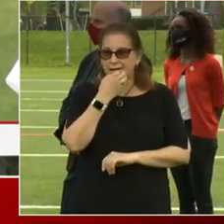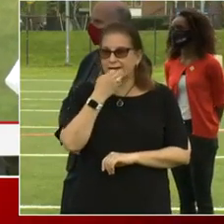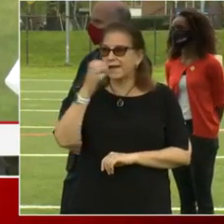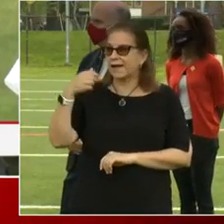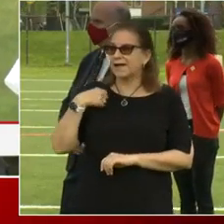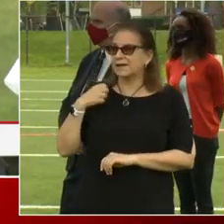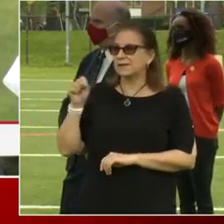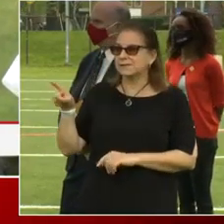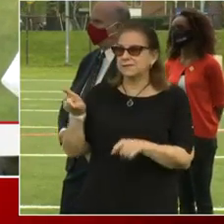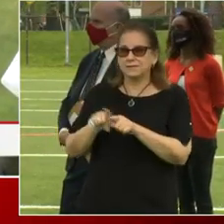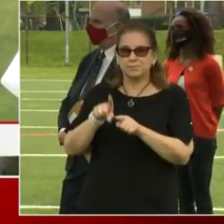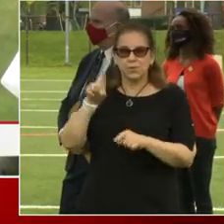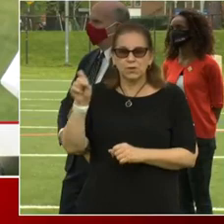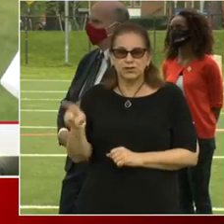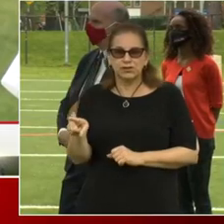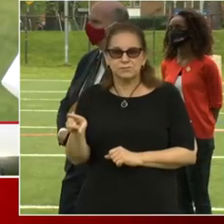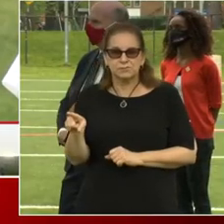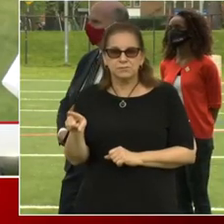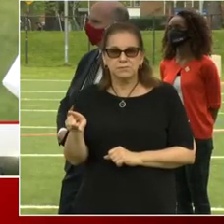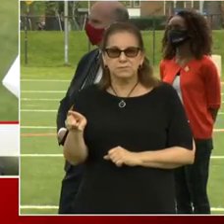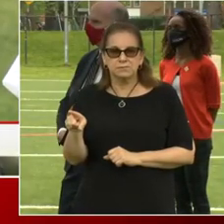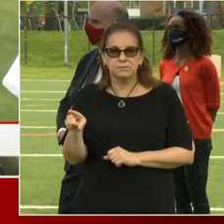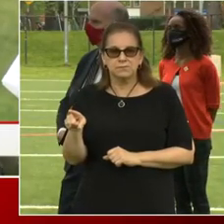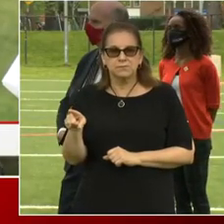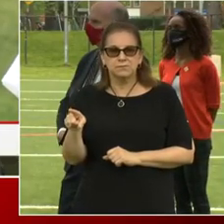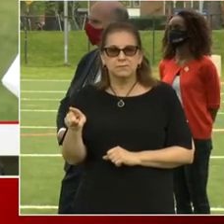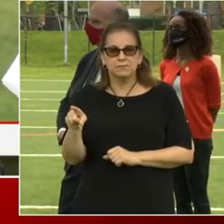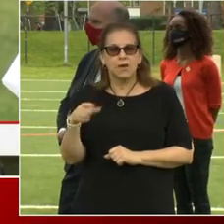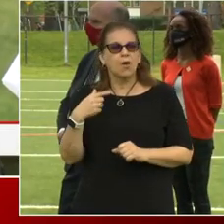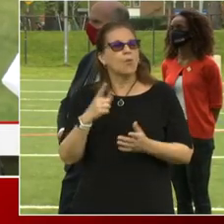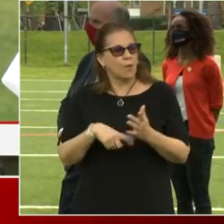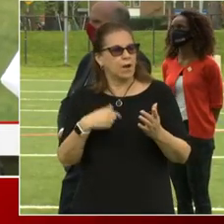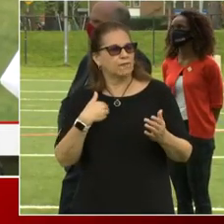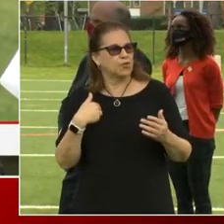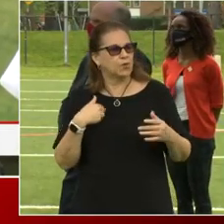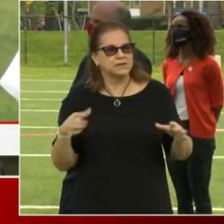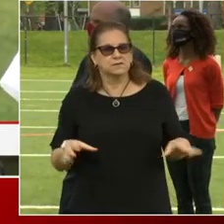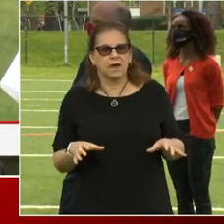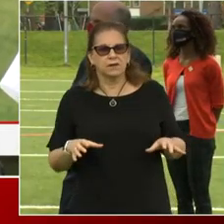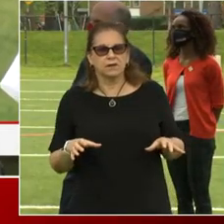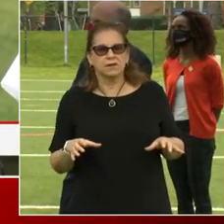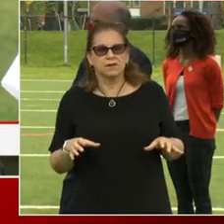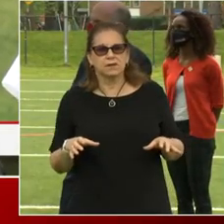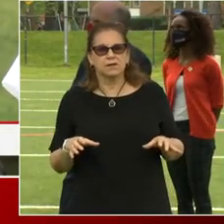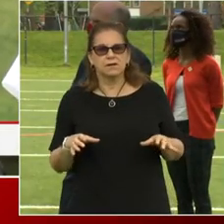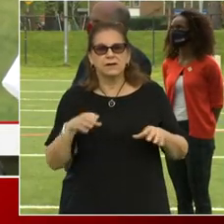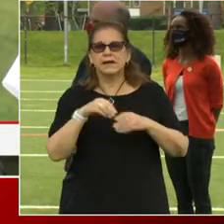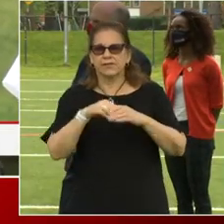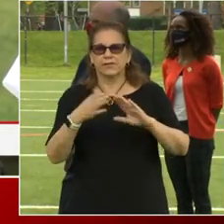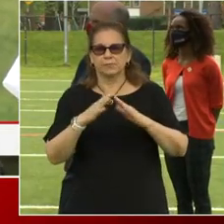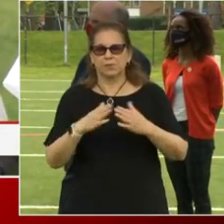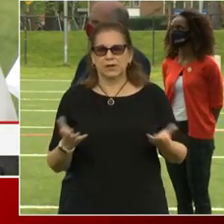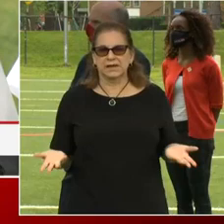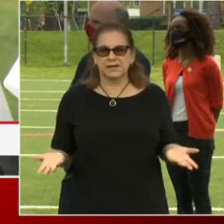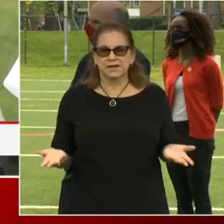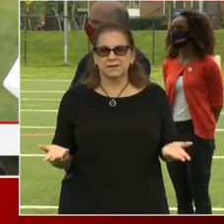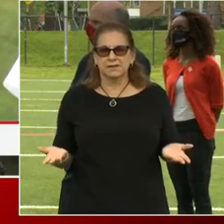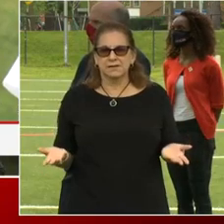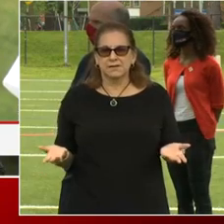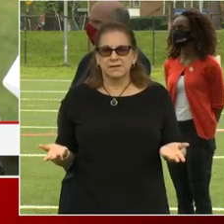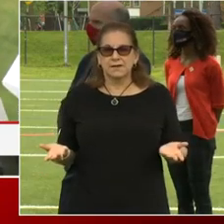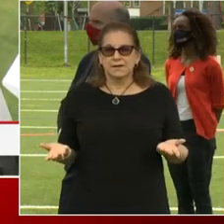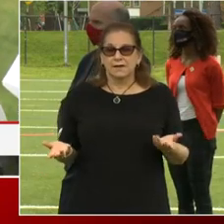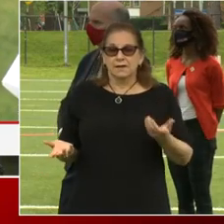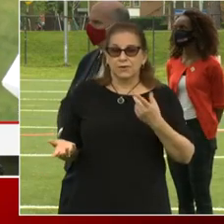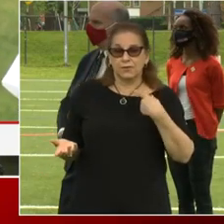and all those other stakeholders that are involved. What have we done to make sure that there's no homicides in community? When you see that crap game going on, when